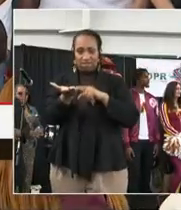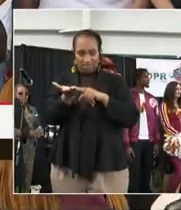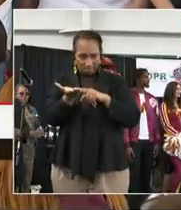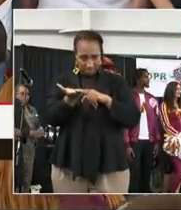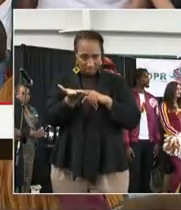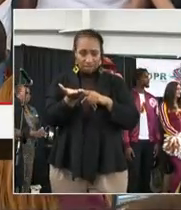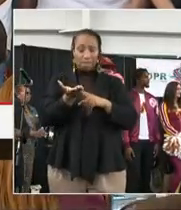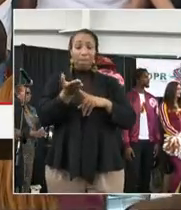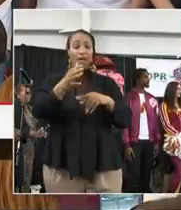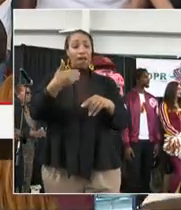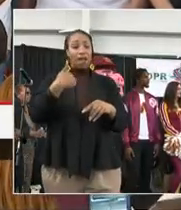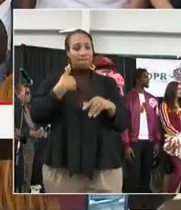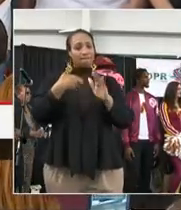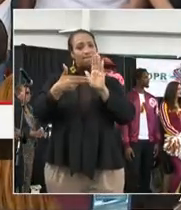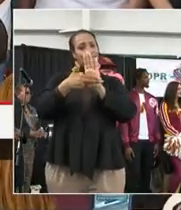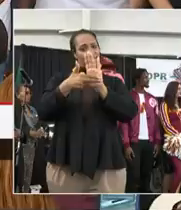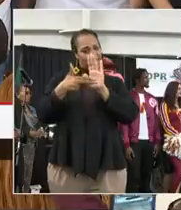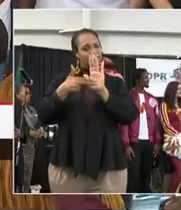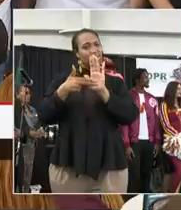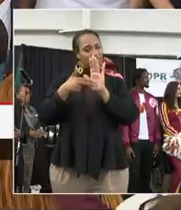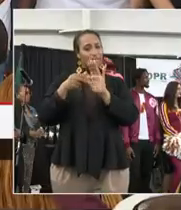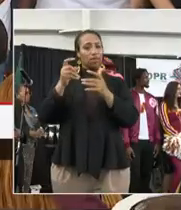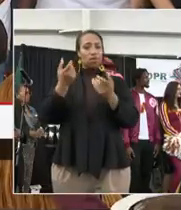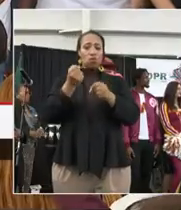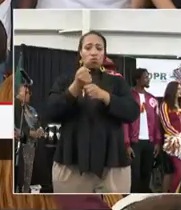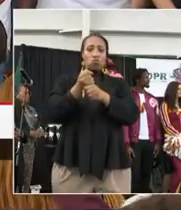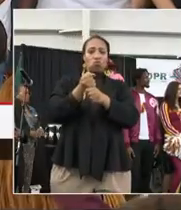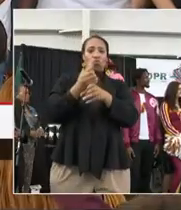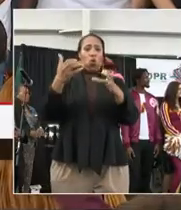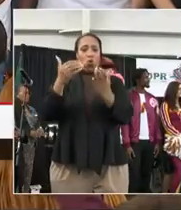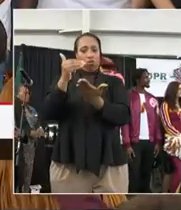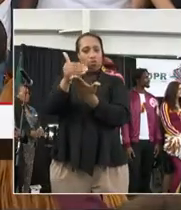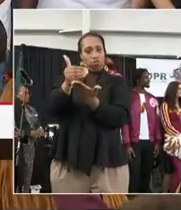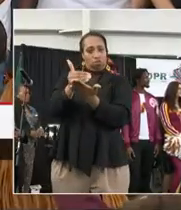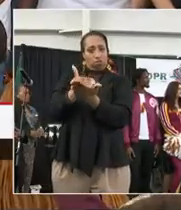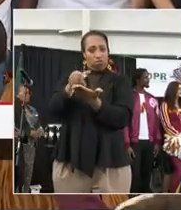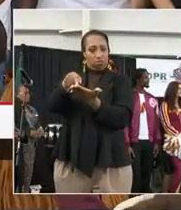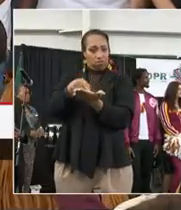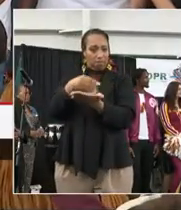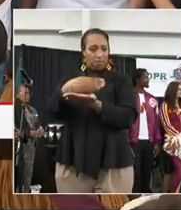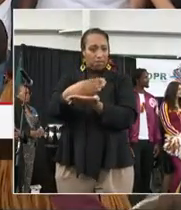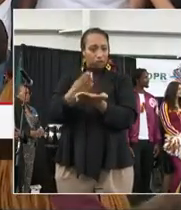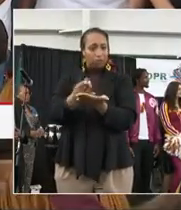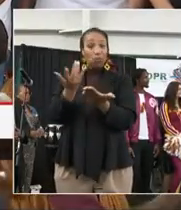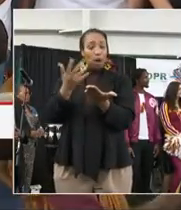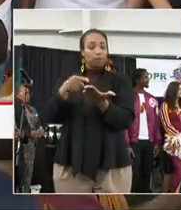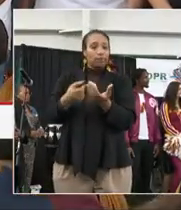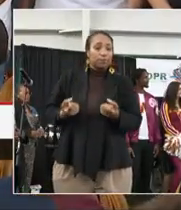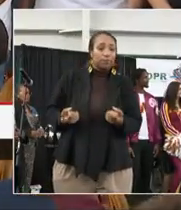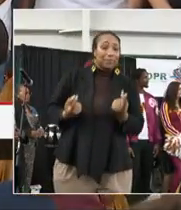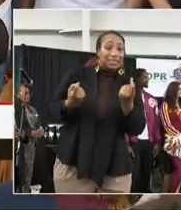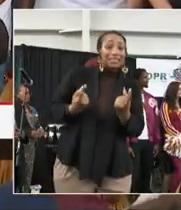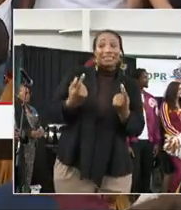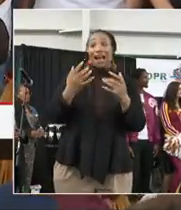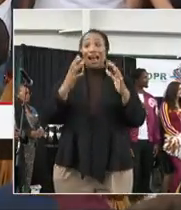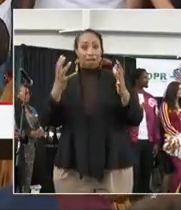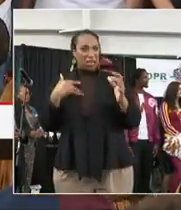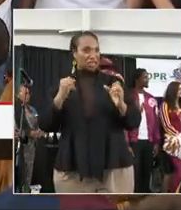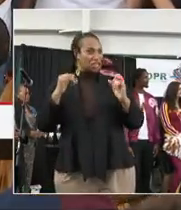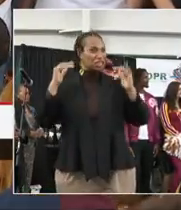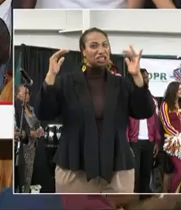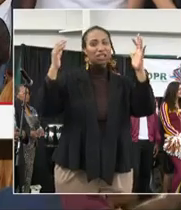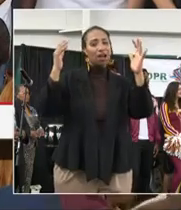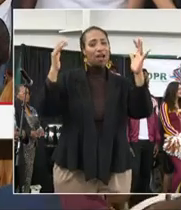that means is we have to do some right sizing of our spending. Because right now we have $1 billion